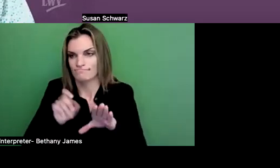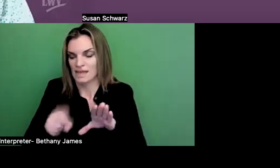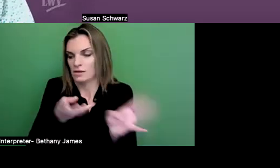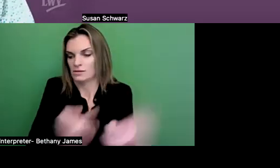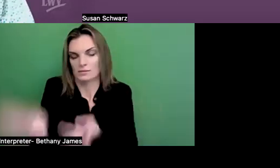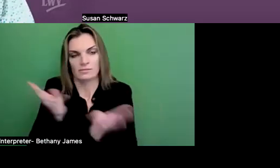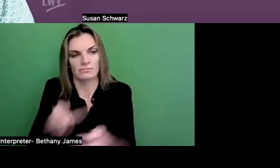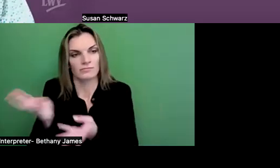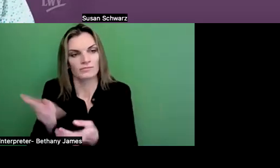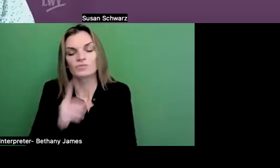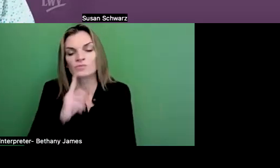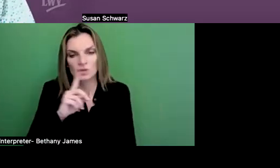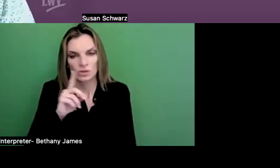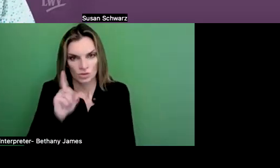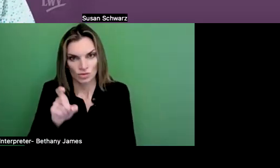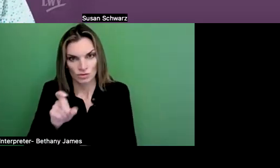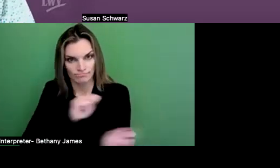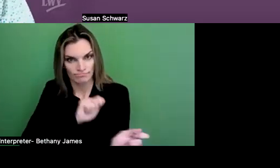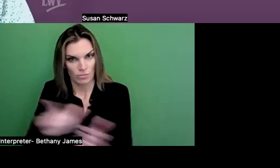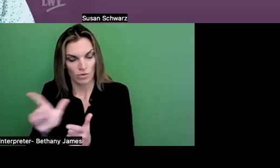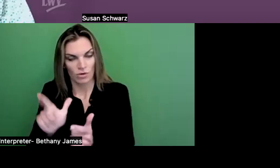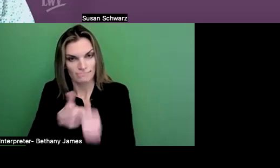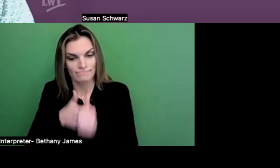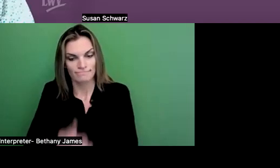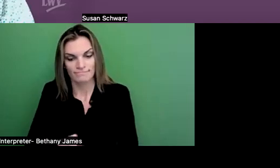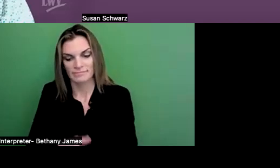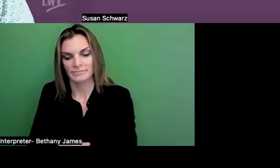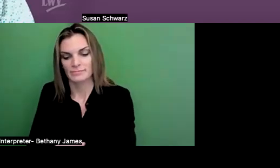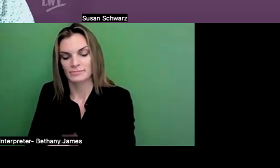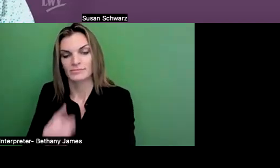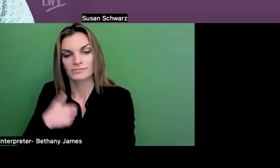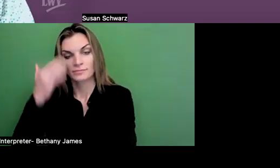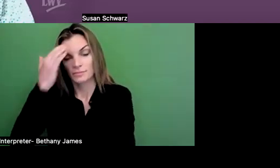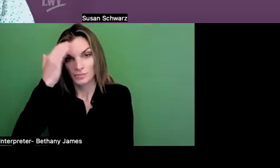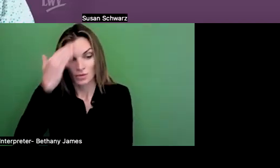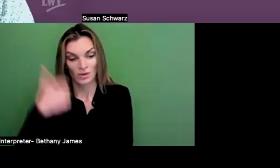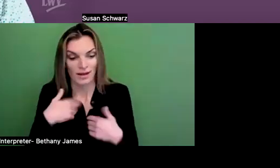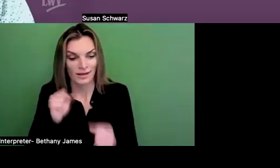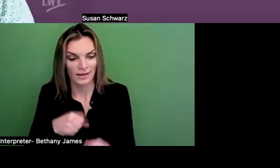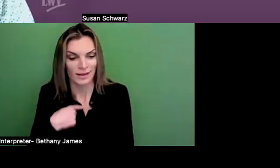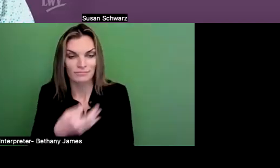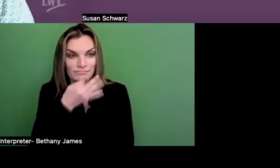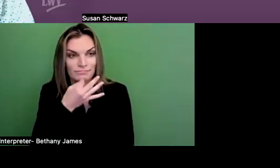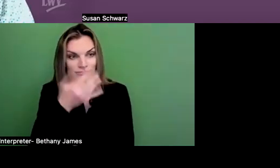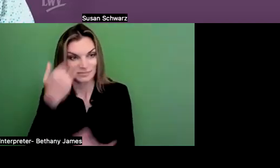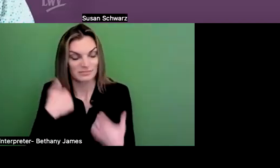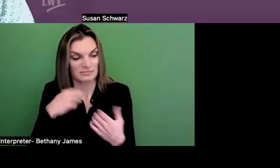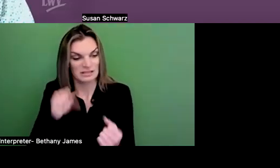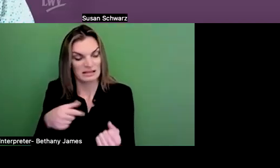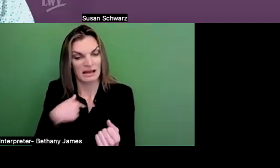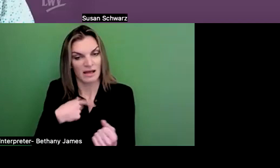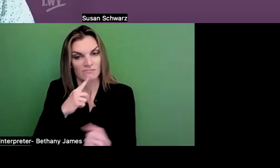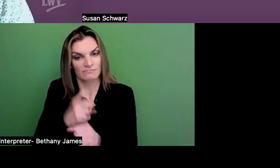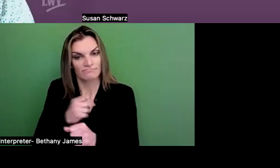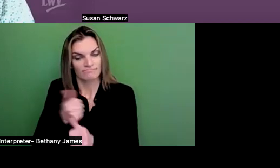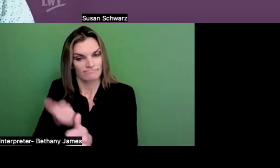be any waiver to that. I know I can do this because I've been the building inspector. I've enforced the code. I know